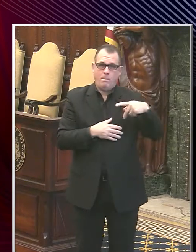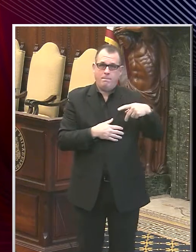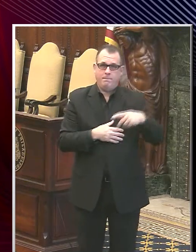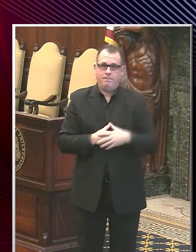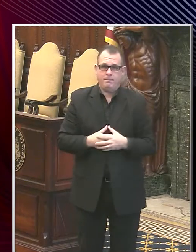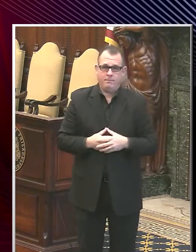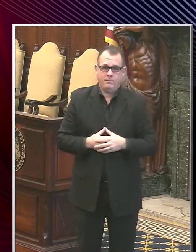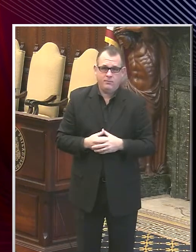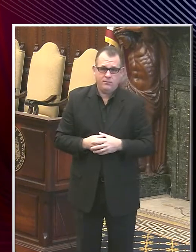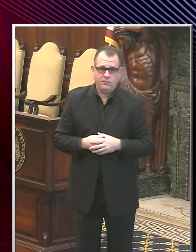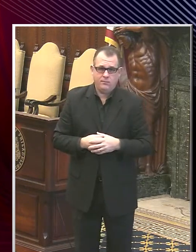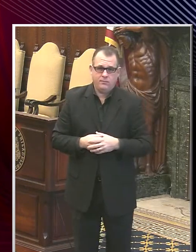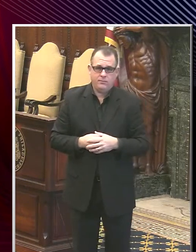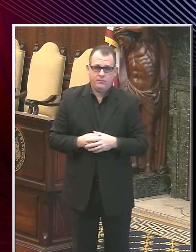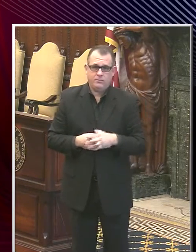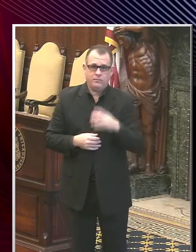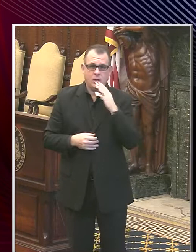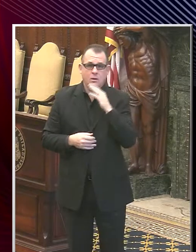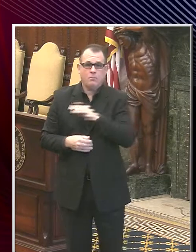sign up for that. Go to